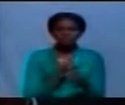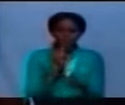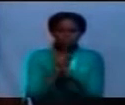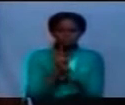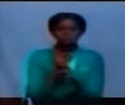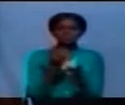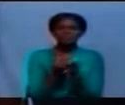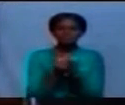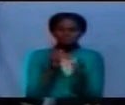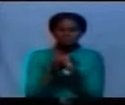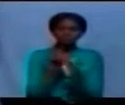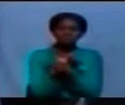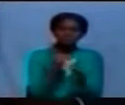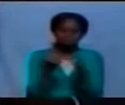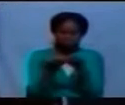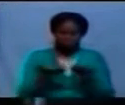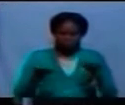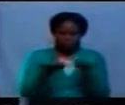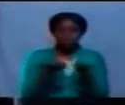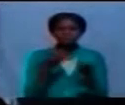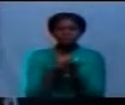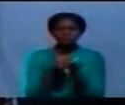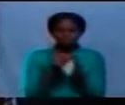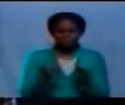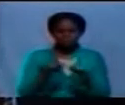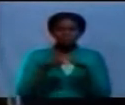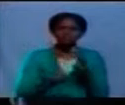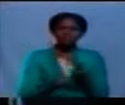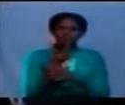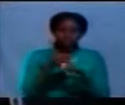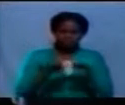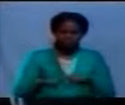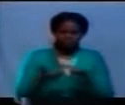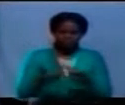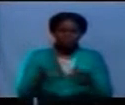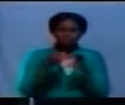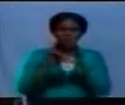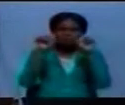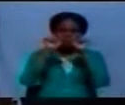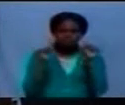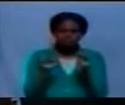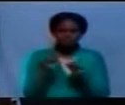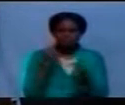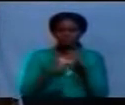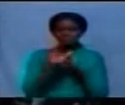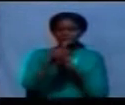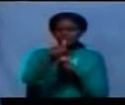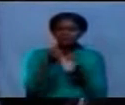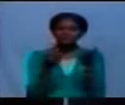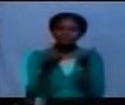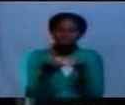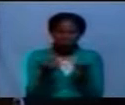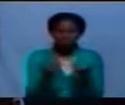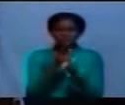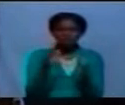environment. The money can grow depending on the structure you want, the kind of product you want, the goal you've set